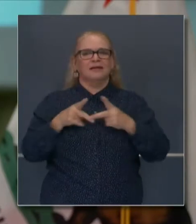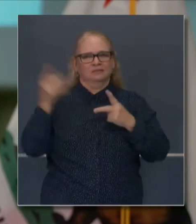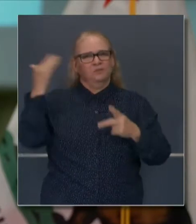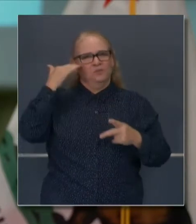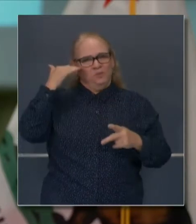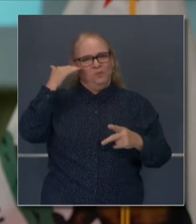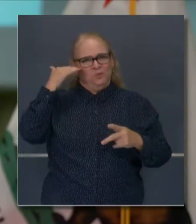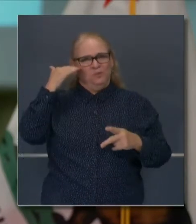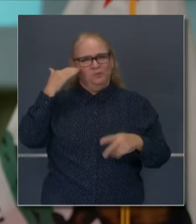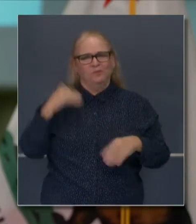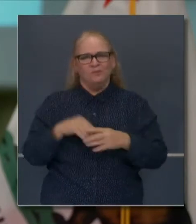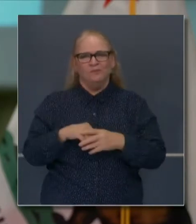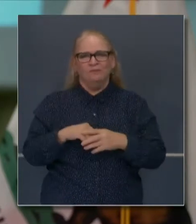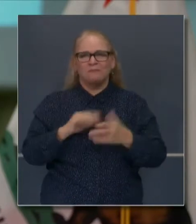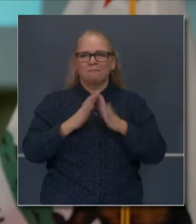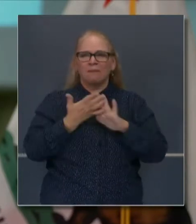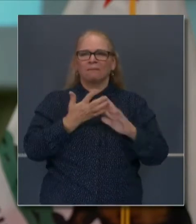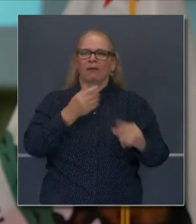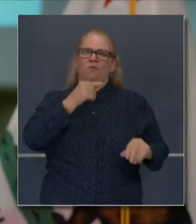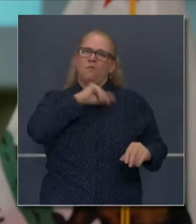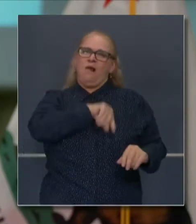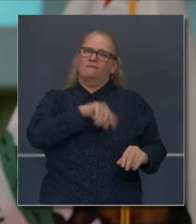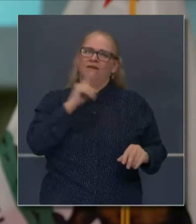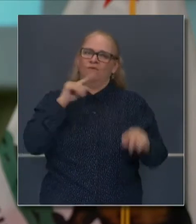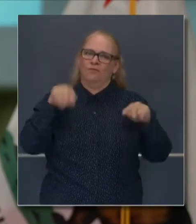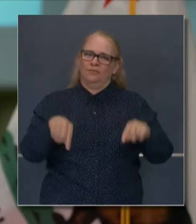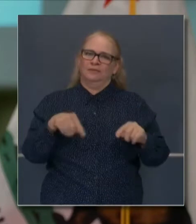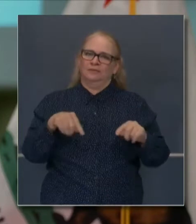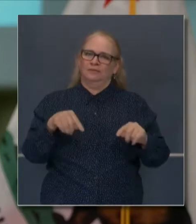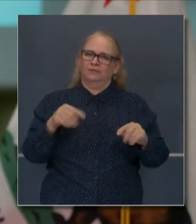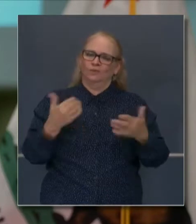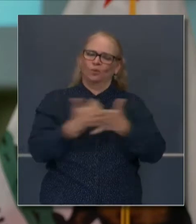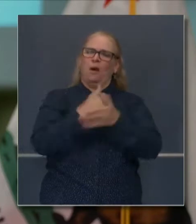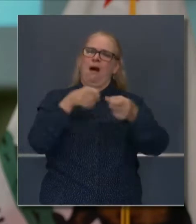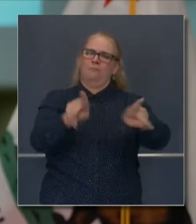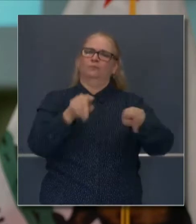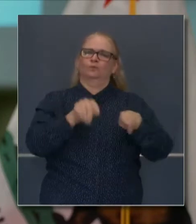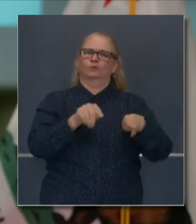to qualify for this kind of opportunity.